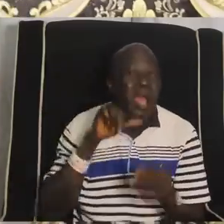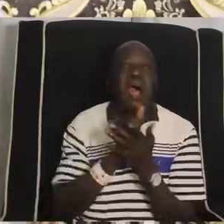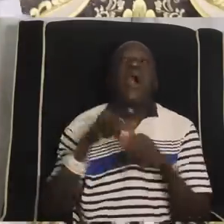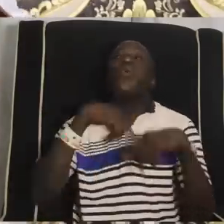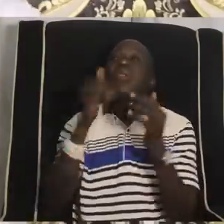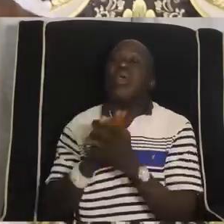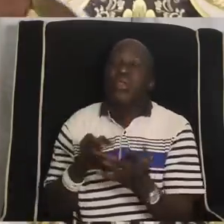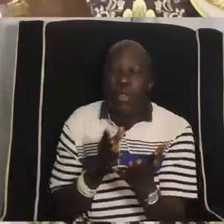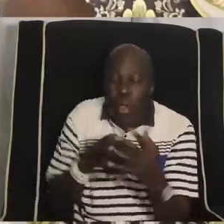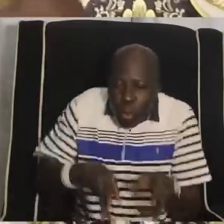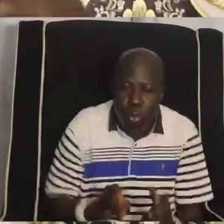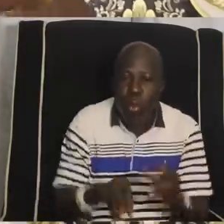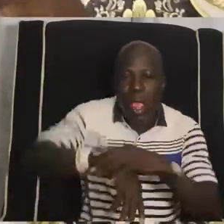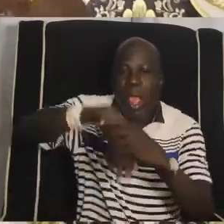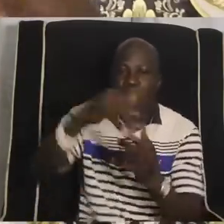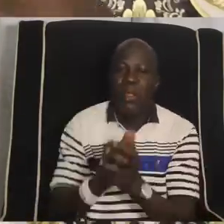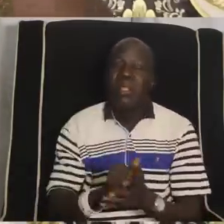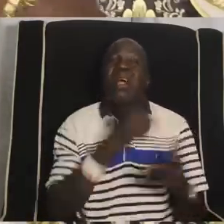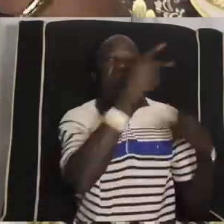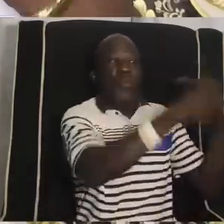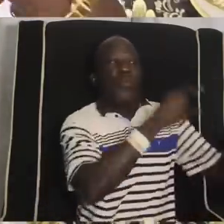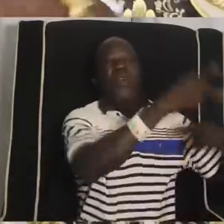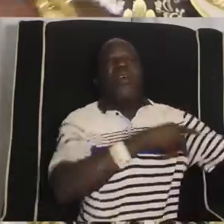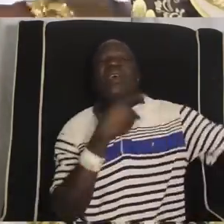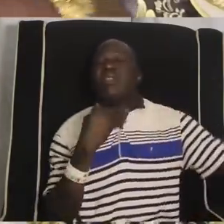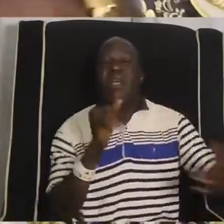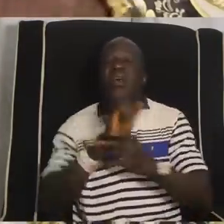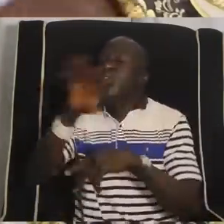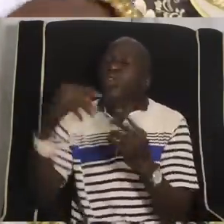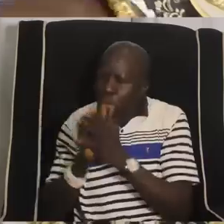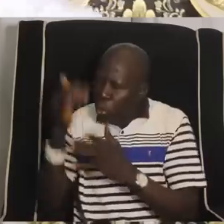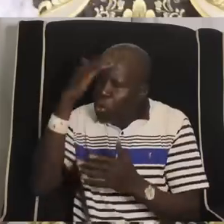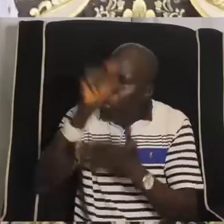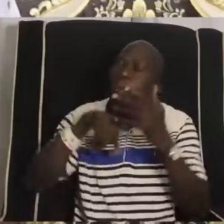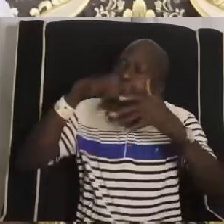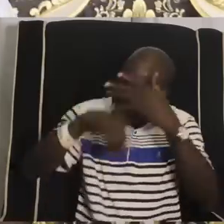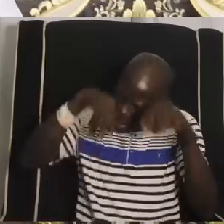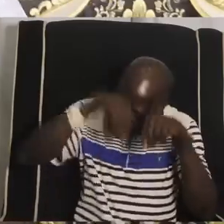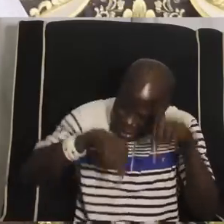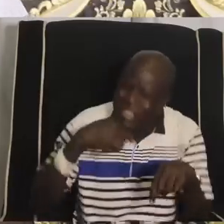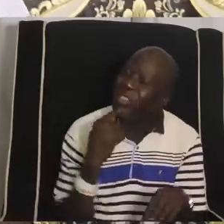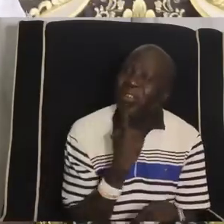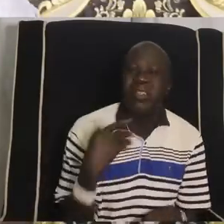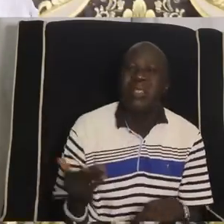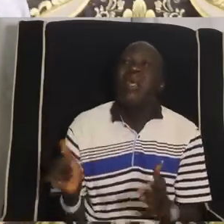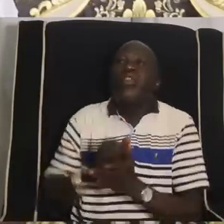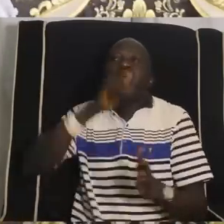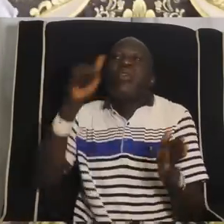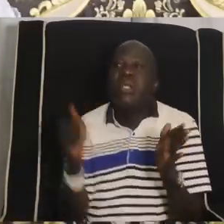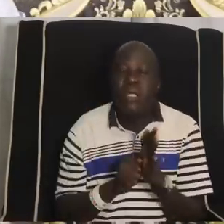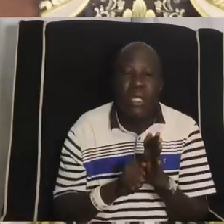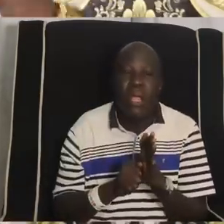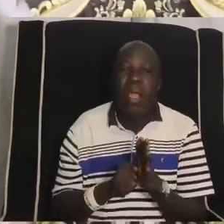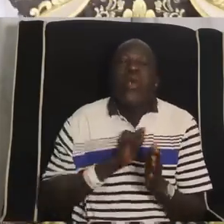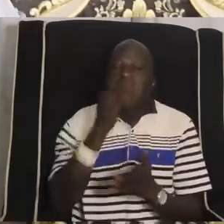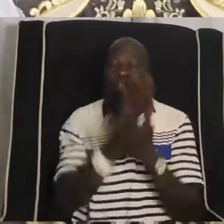bayo. I'm sorry, the way out. Iran woni la fi fo. You have to give it to the prophet. Lati ma won wi jile. Oh, to pama. What is he